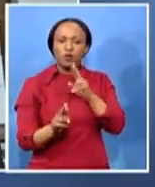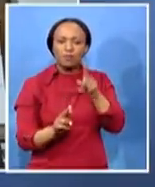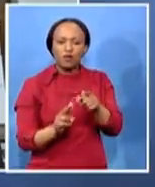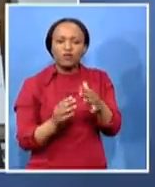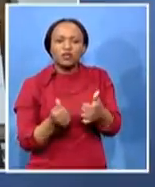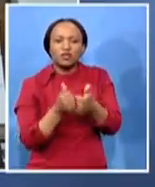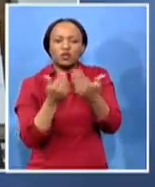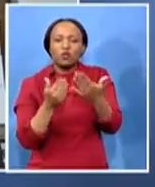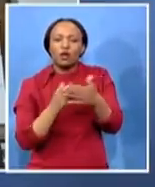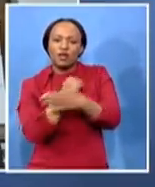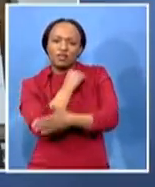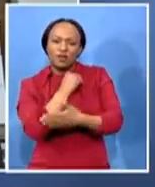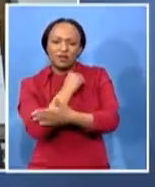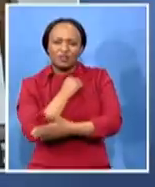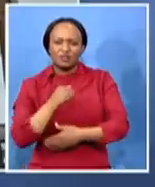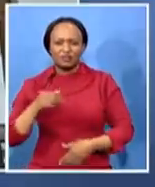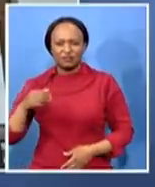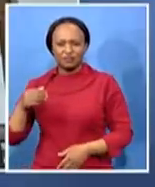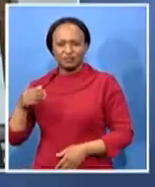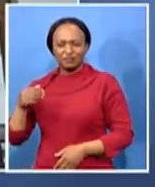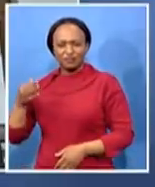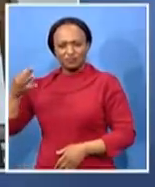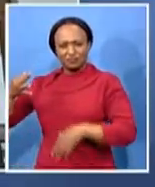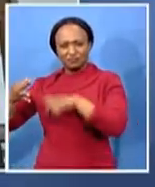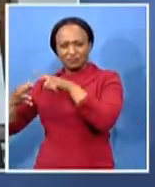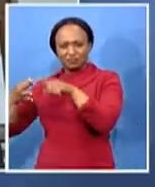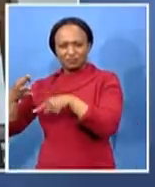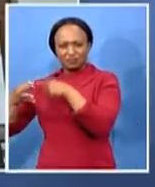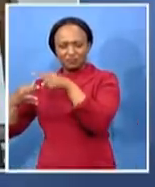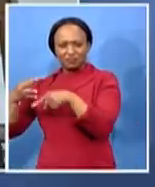you internalize or digest these issues?